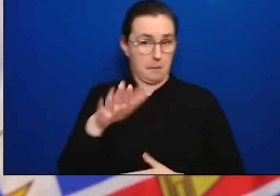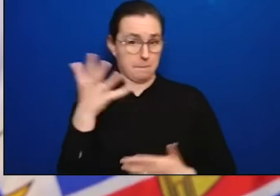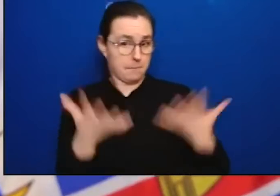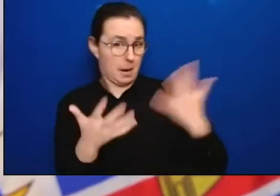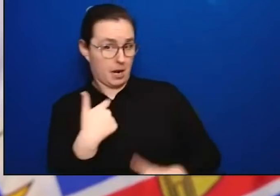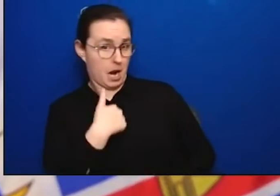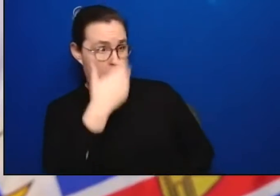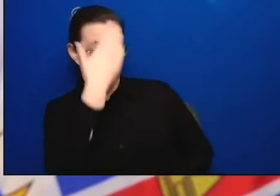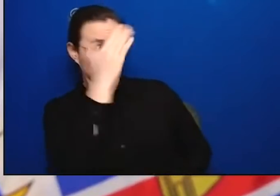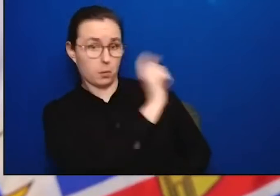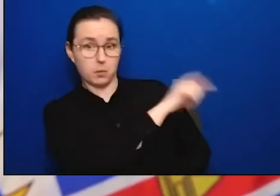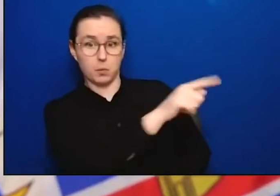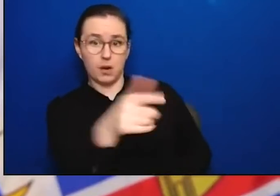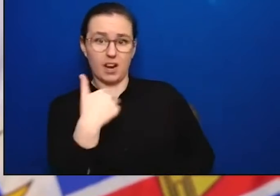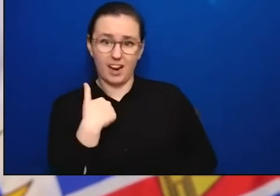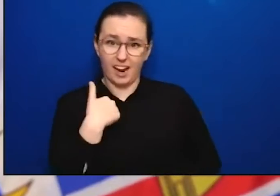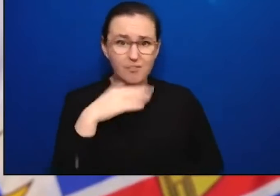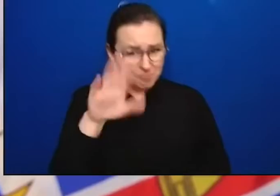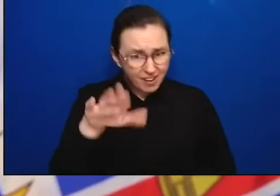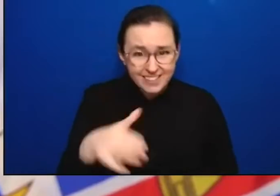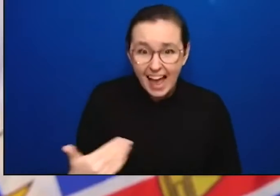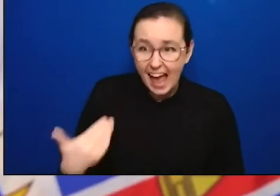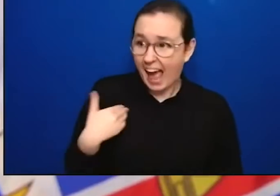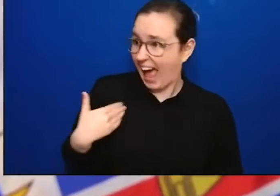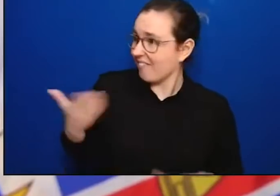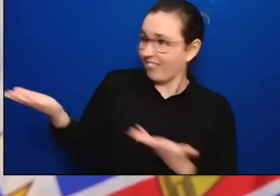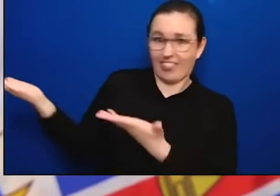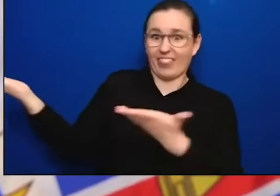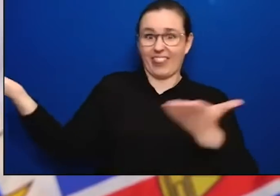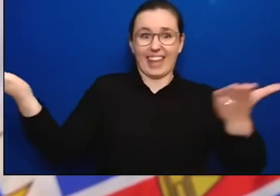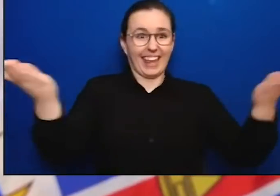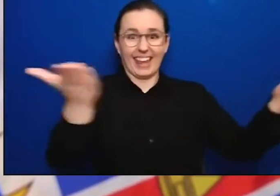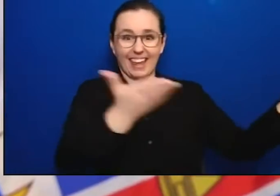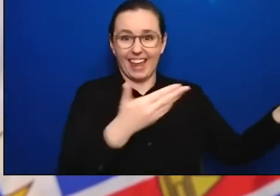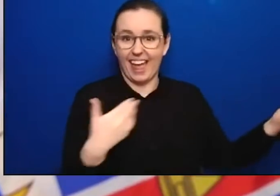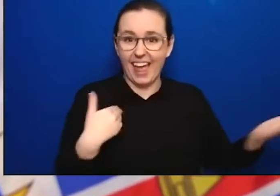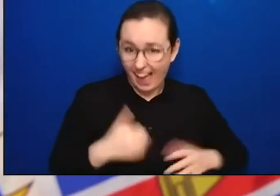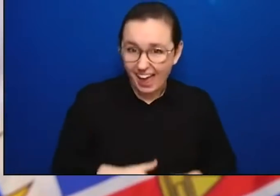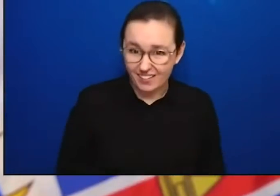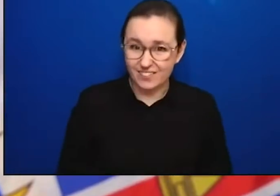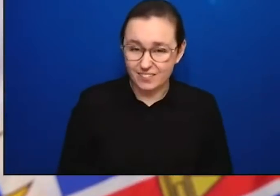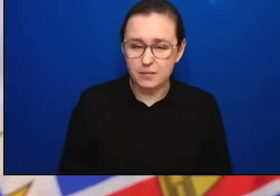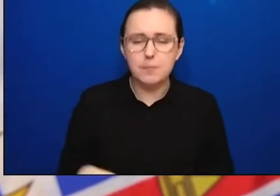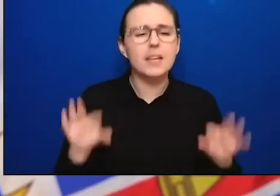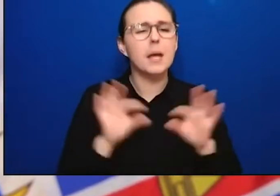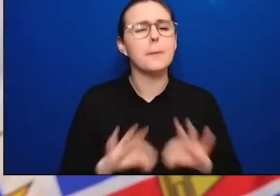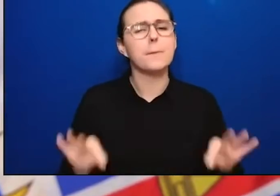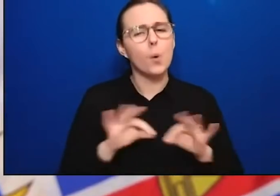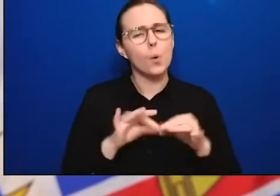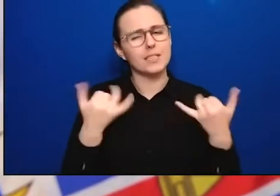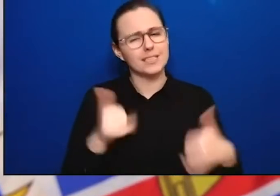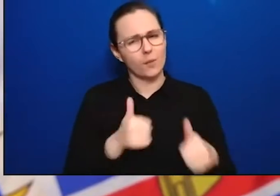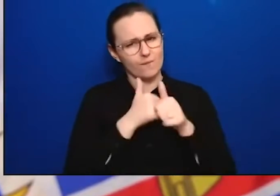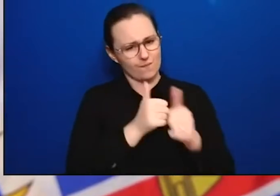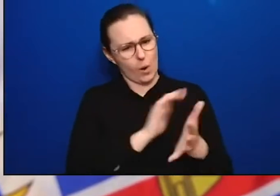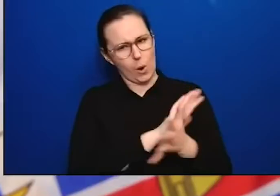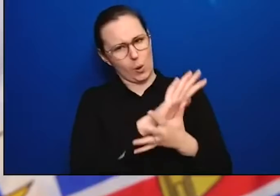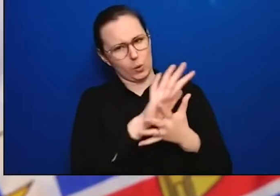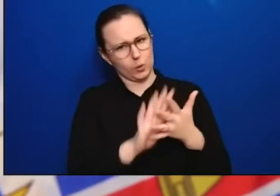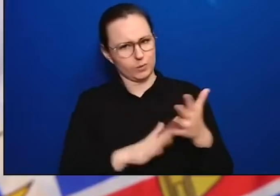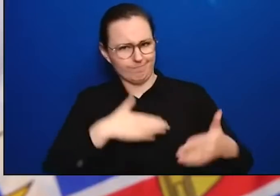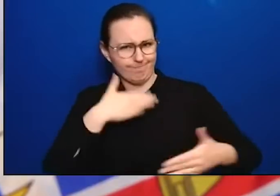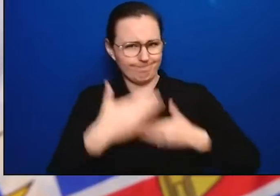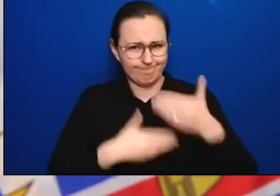still circulating. Whether we know it or not, we all have those people in our lives. That is why we